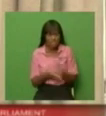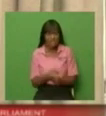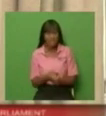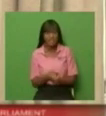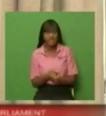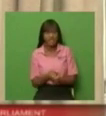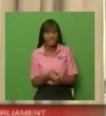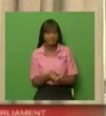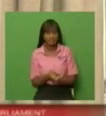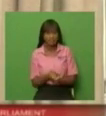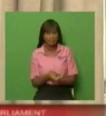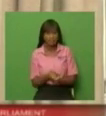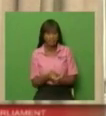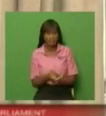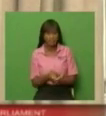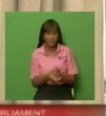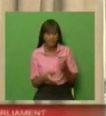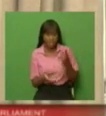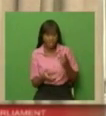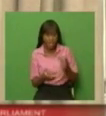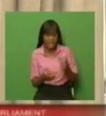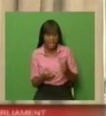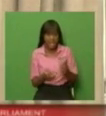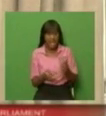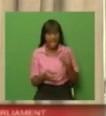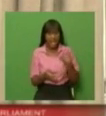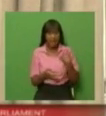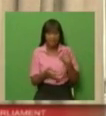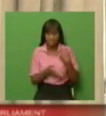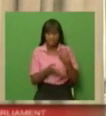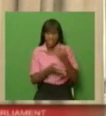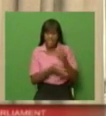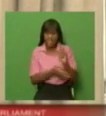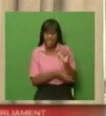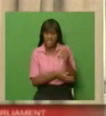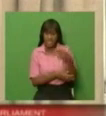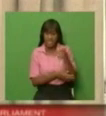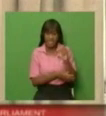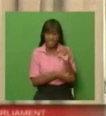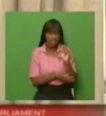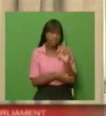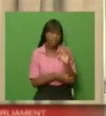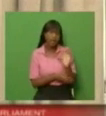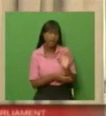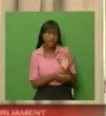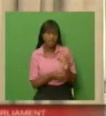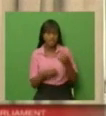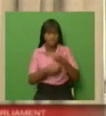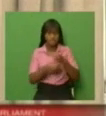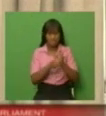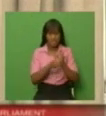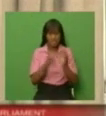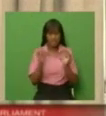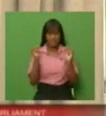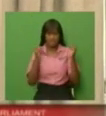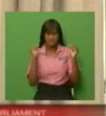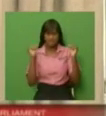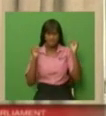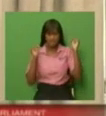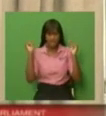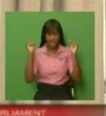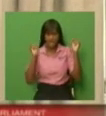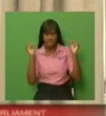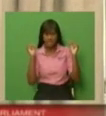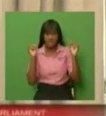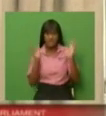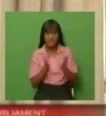being produced in the area of theatre. We saw the mass production. We saw Carnival productions being produced